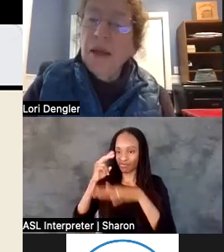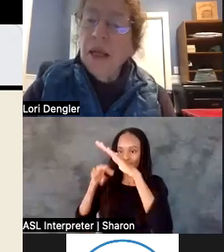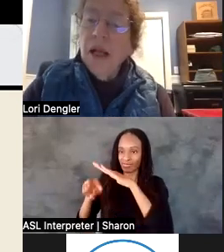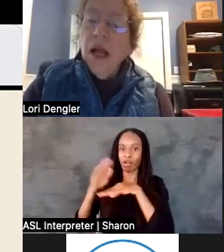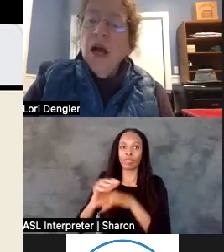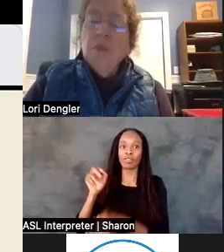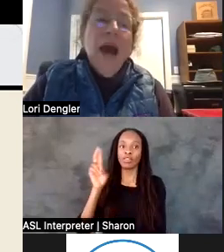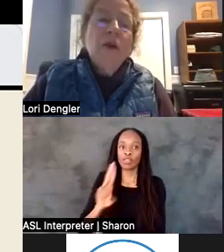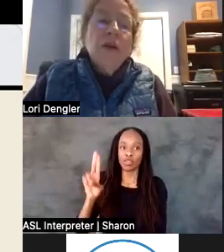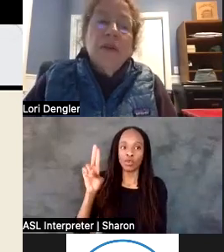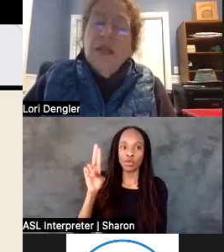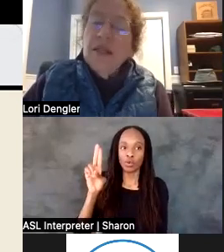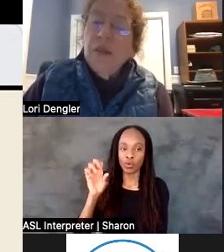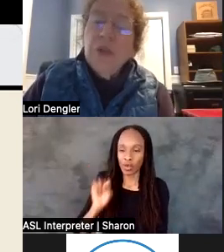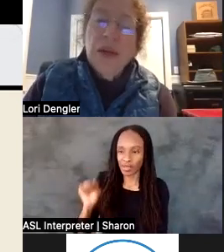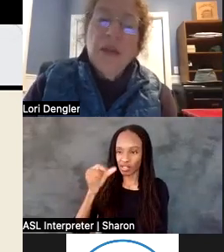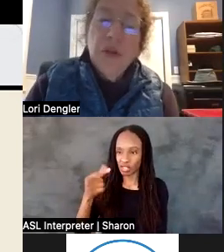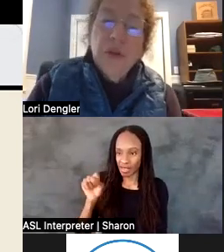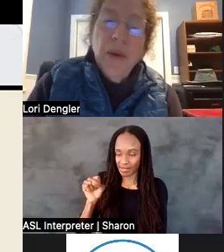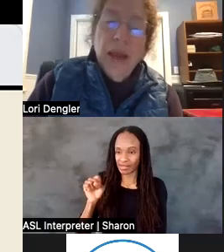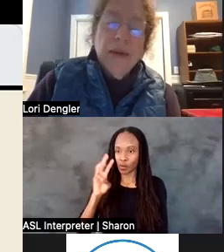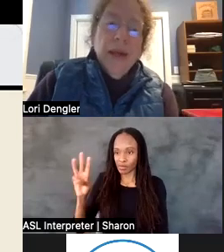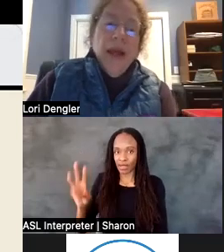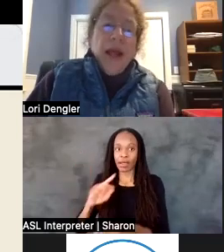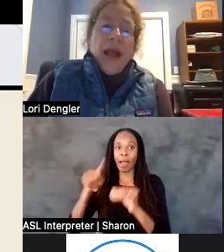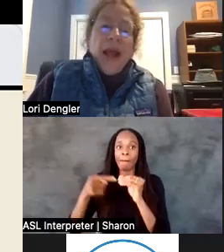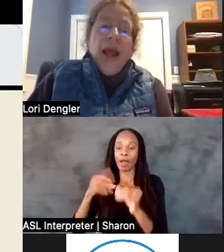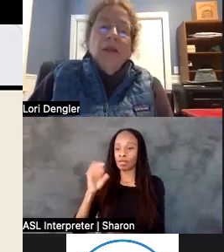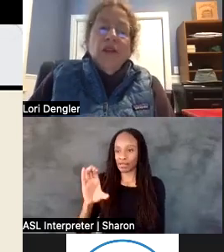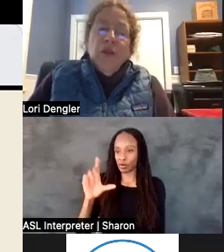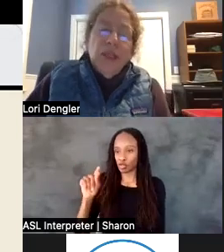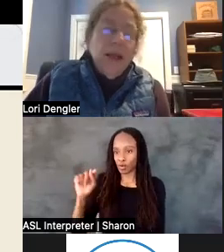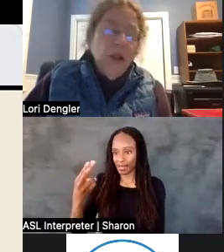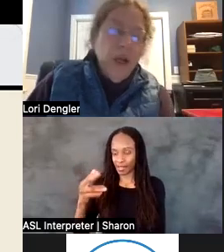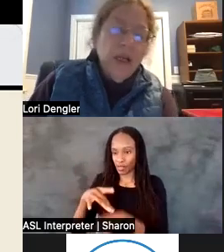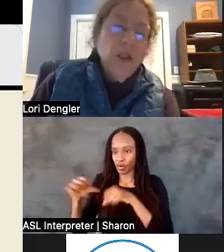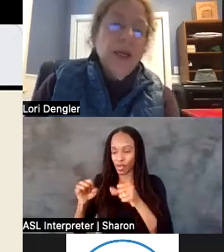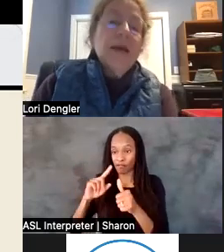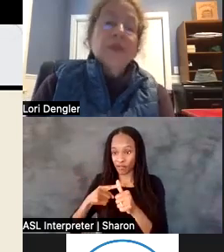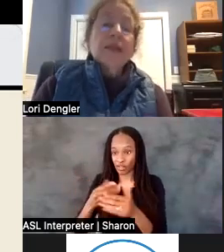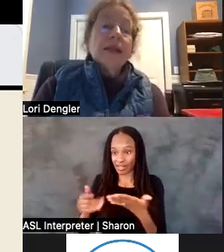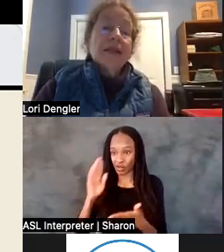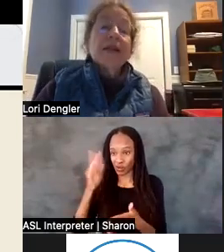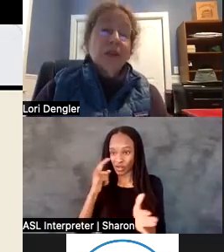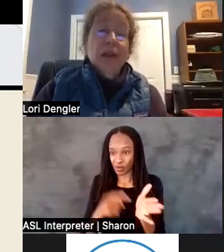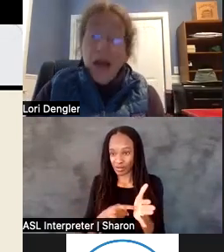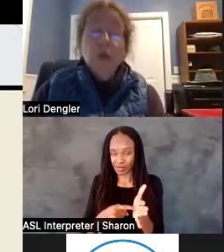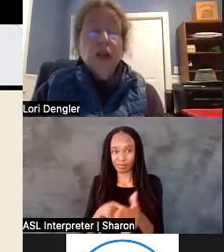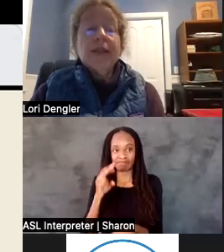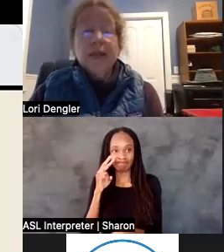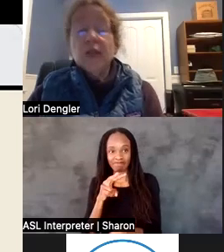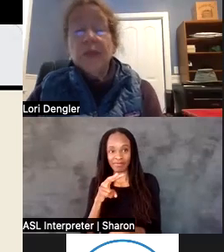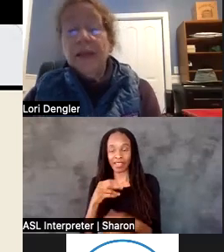website about the December 20th earthquake. And the first thing you'll note in looking at this is that there's a lot